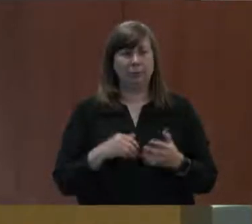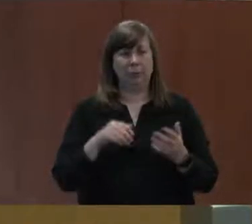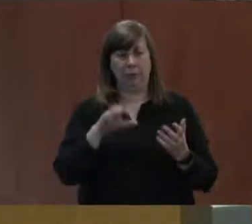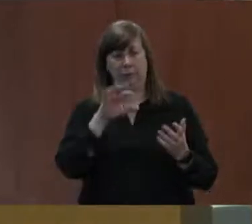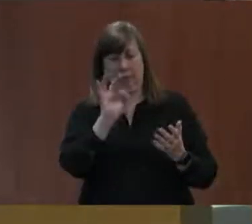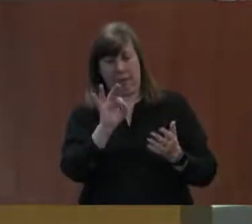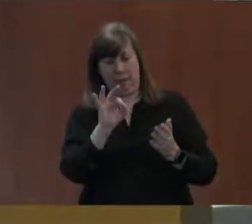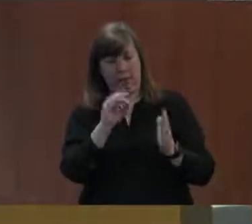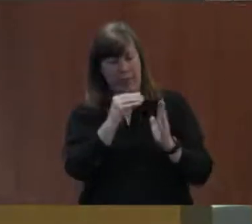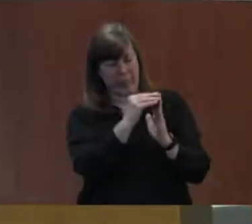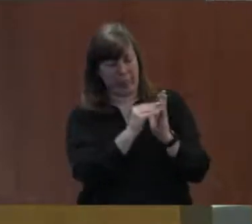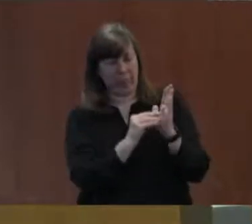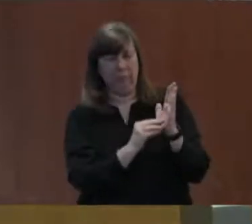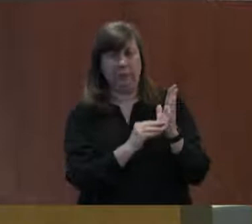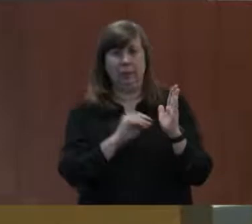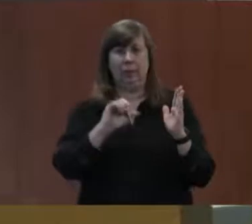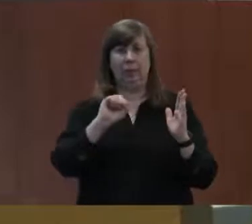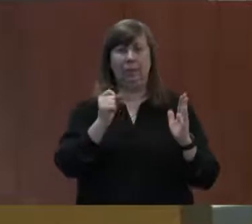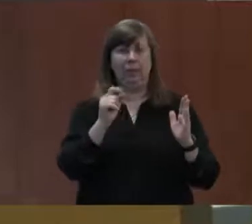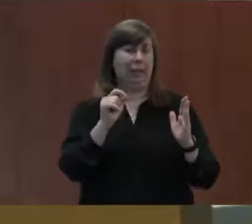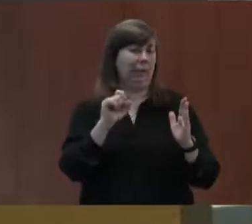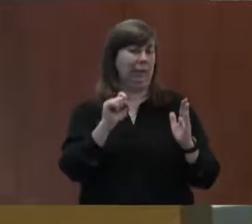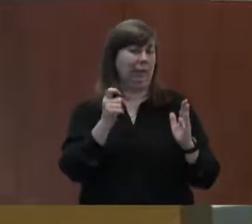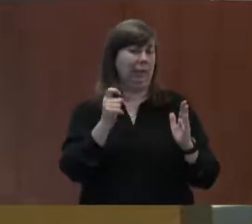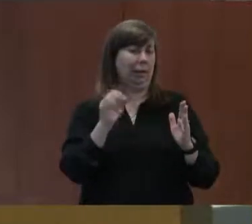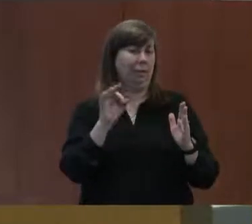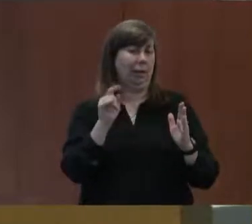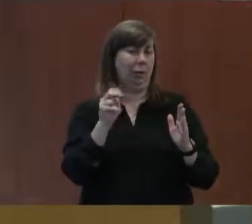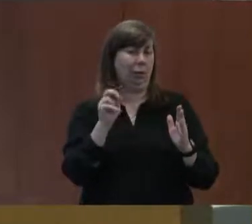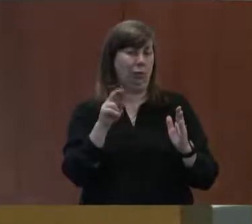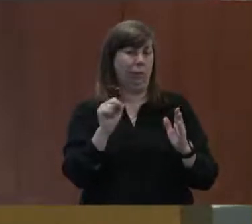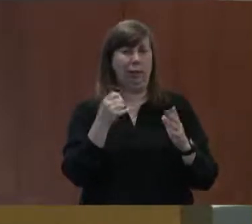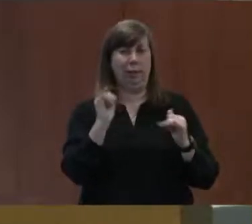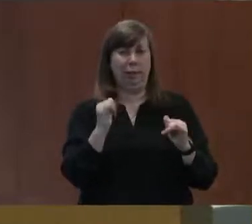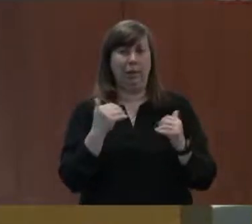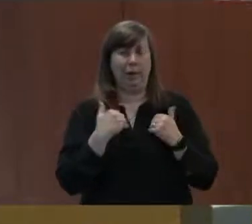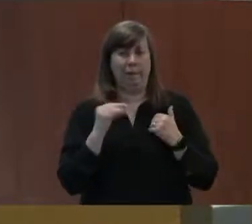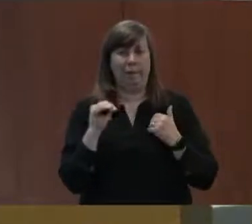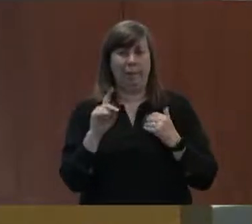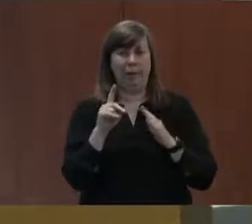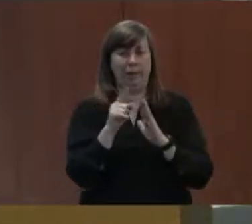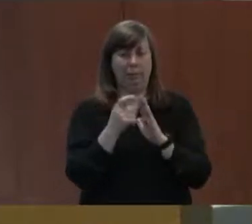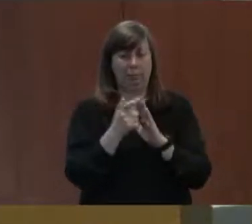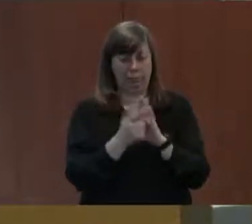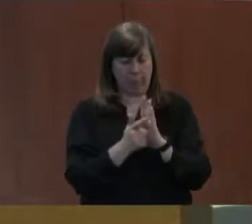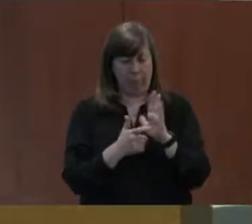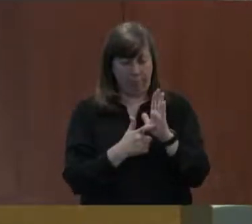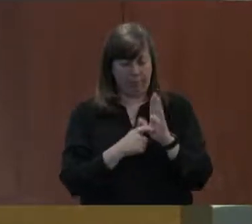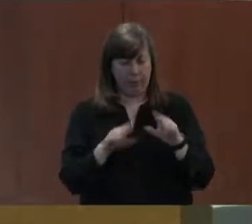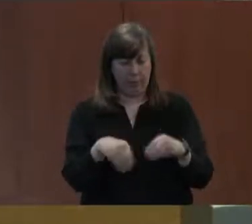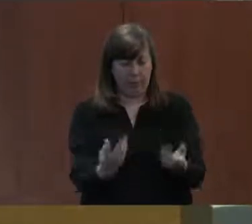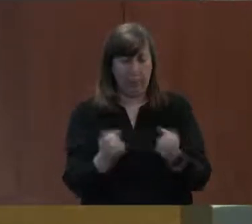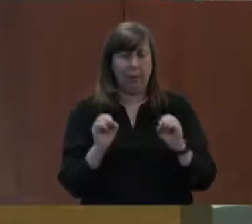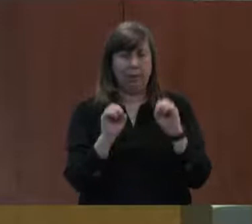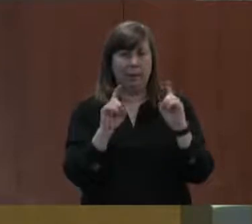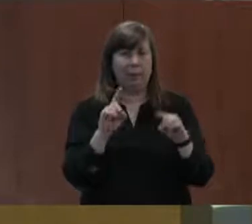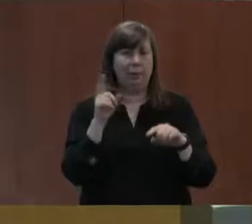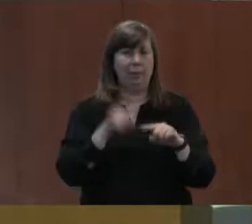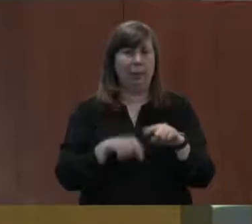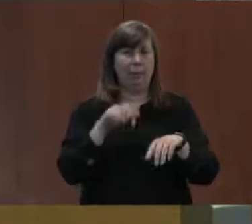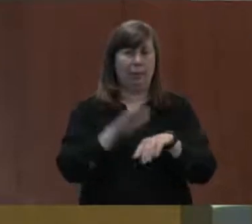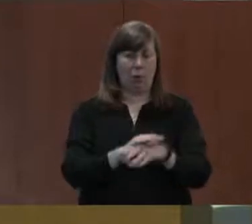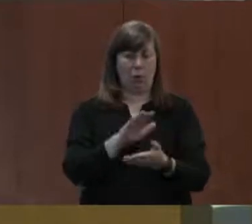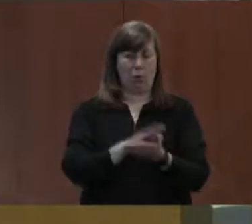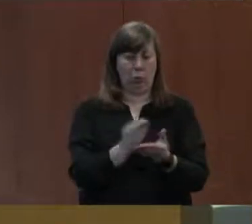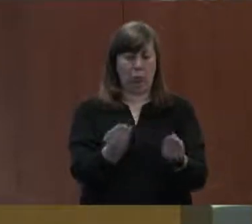sex offenders. Under Maryland law, we still have the requirement to provide them an education. They just can't do it on our